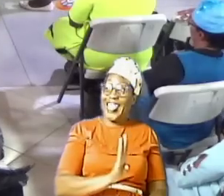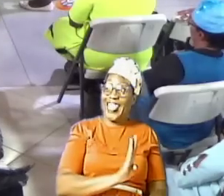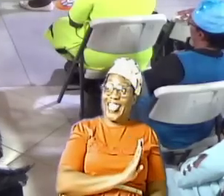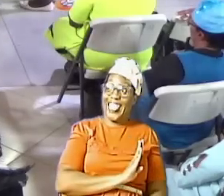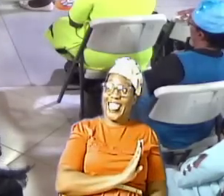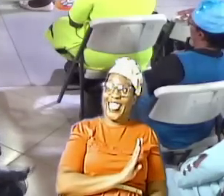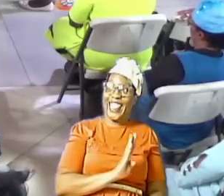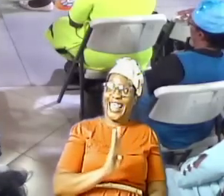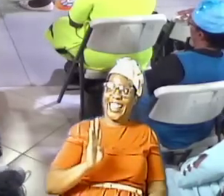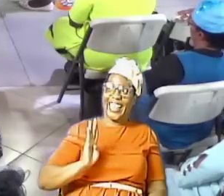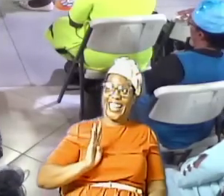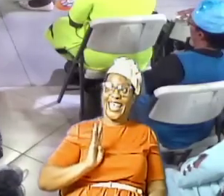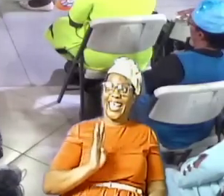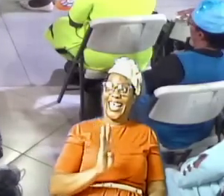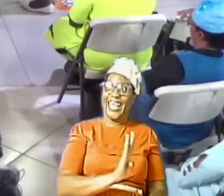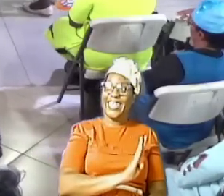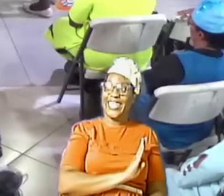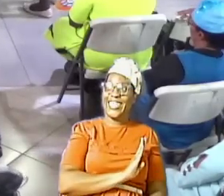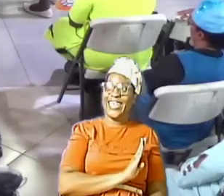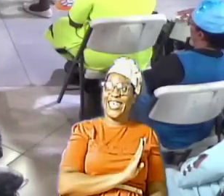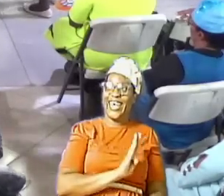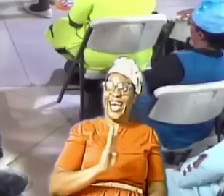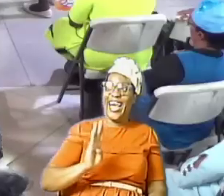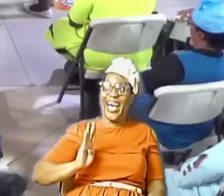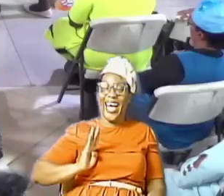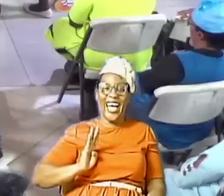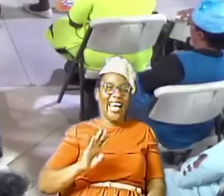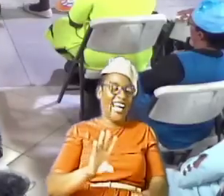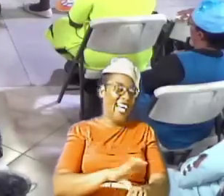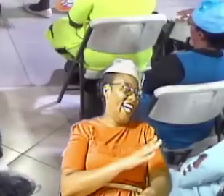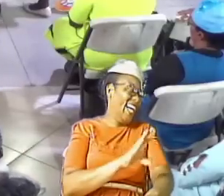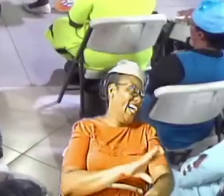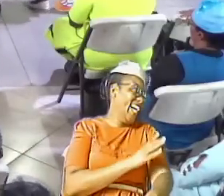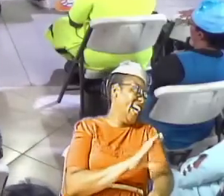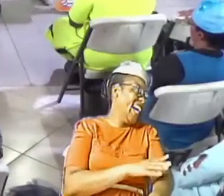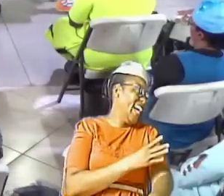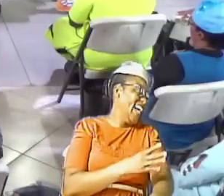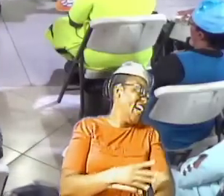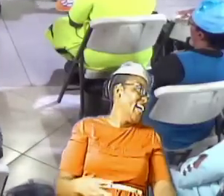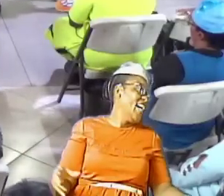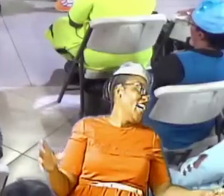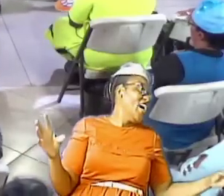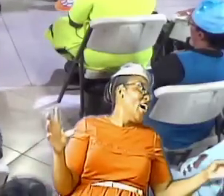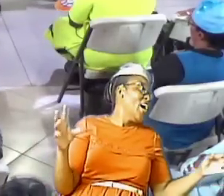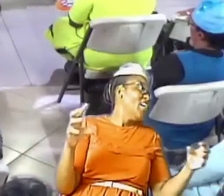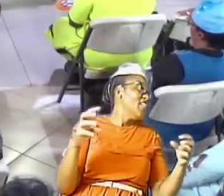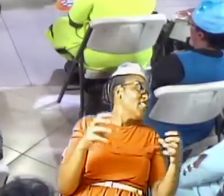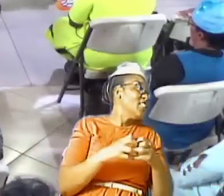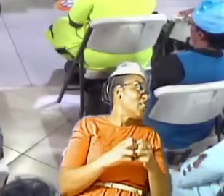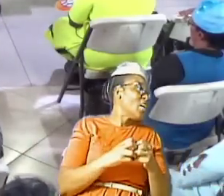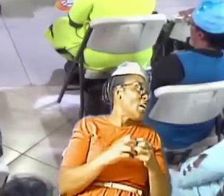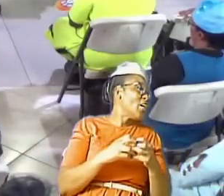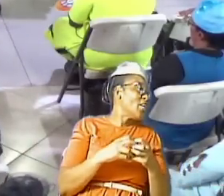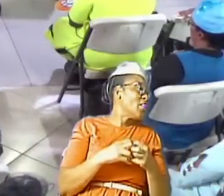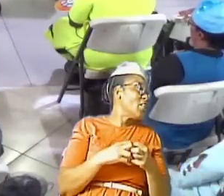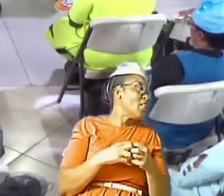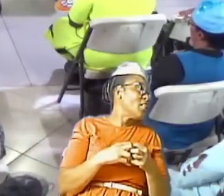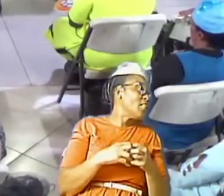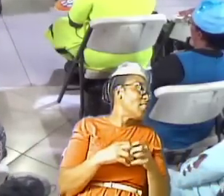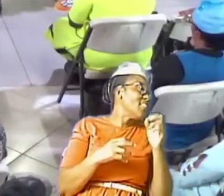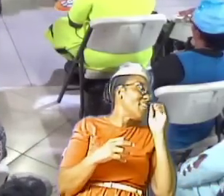or, and it doesn't matter, whatever cancer, we're going to allow you to join in with the breast cancer